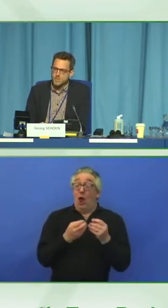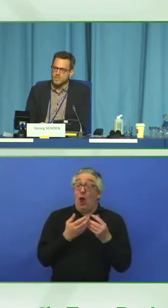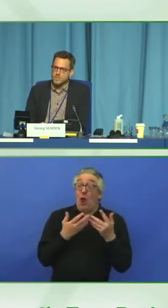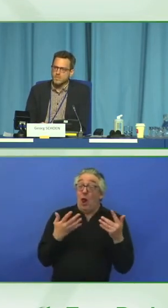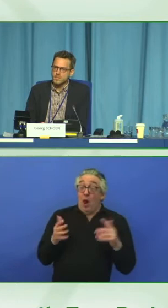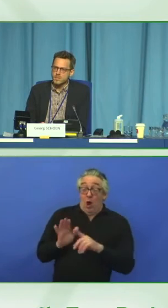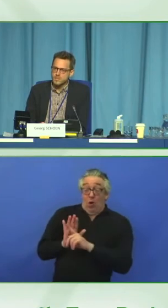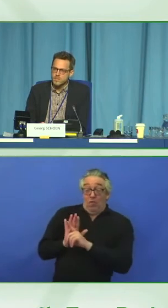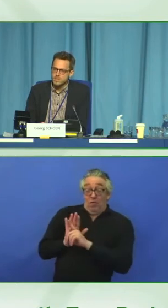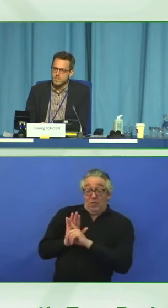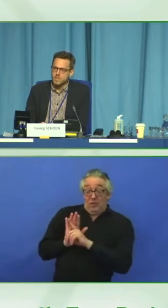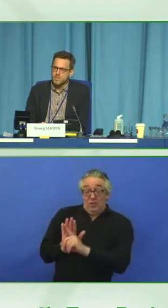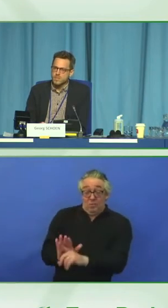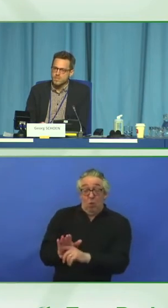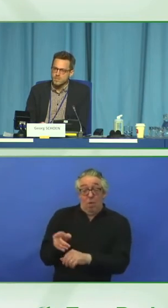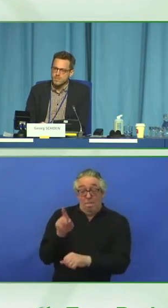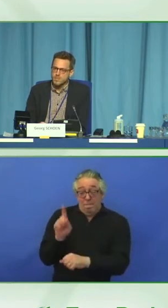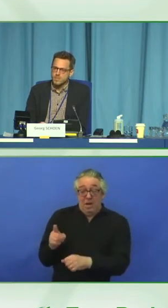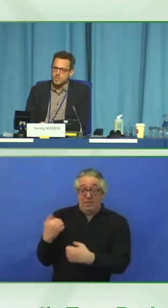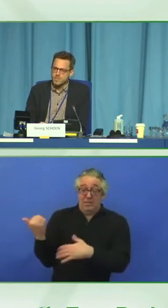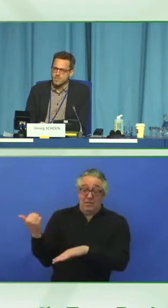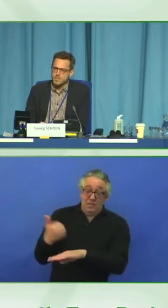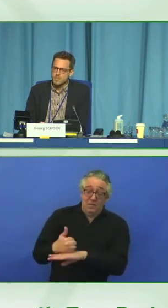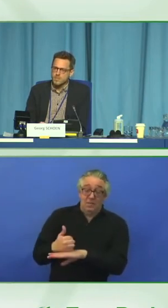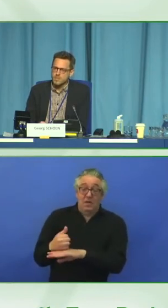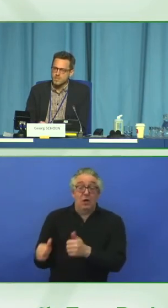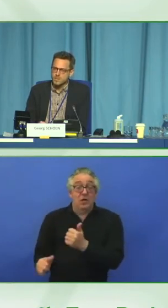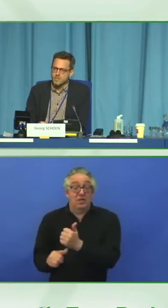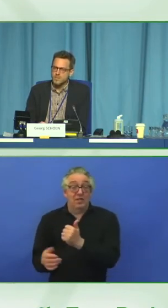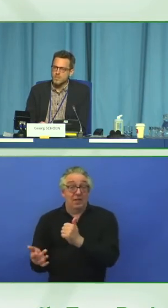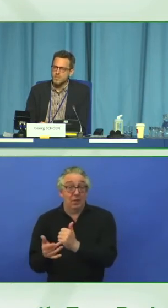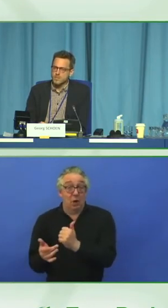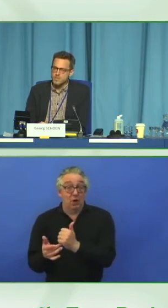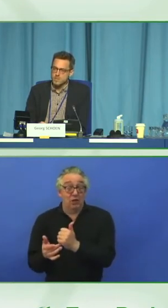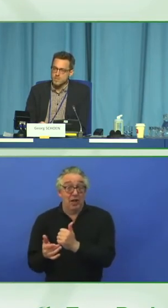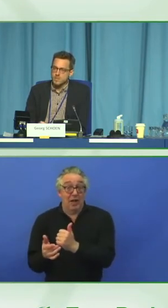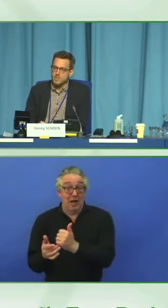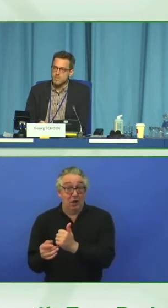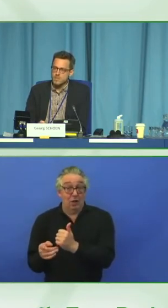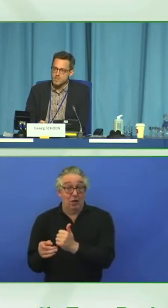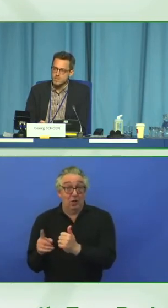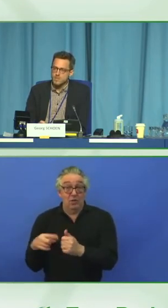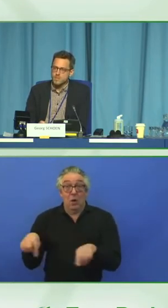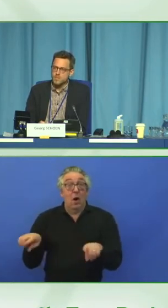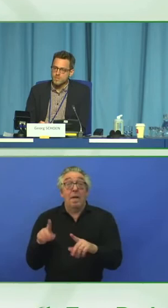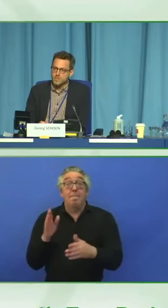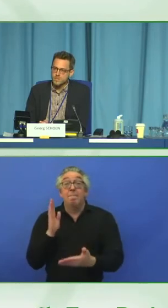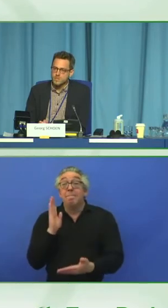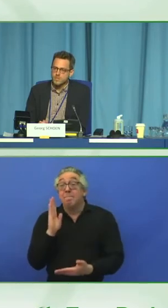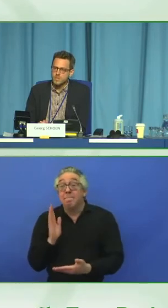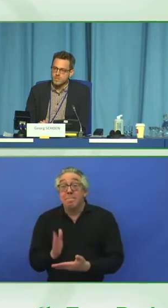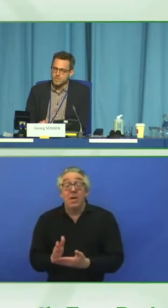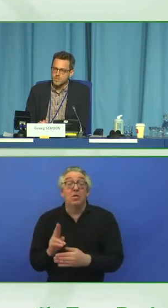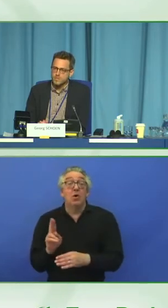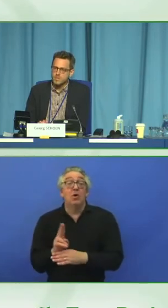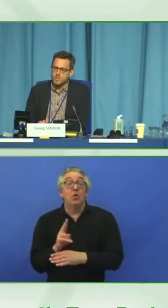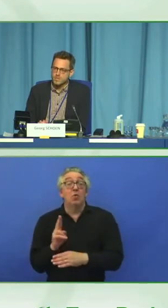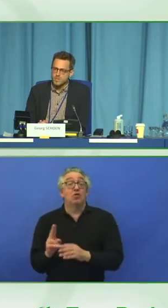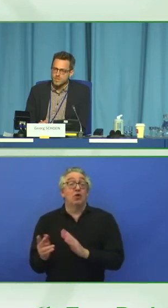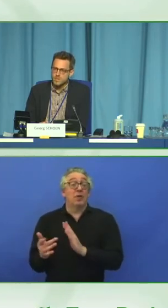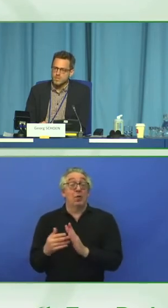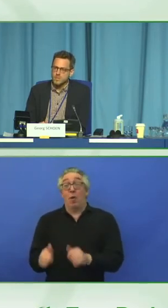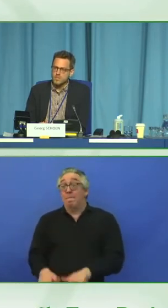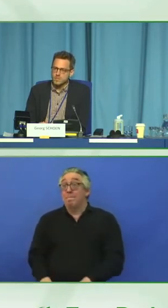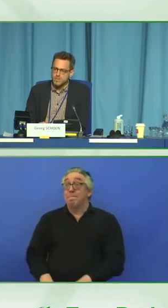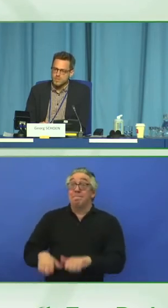affordable. Extremely affordable, which this means that they have to use the best technology and price it in a way